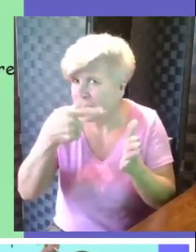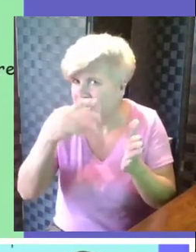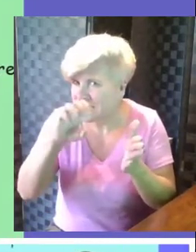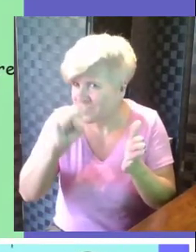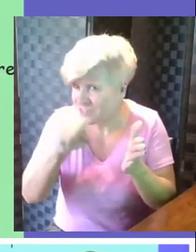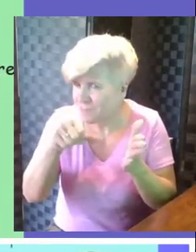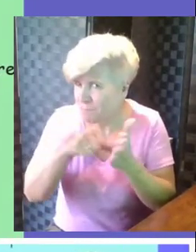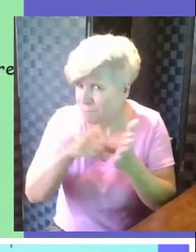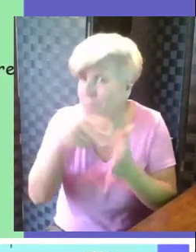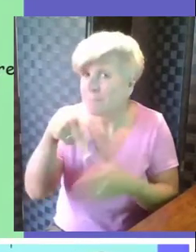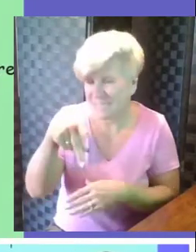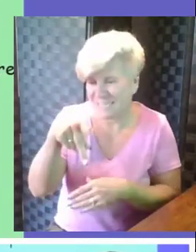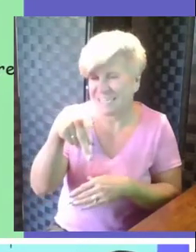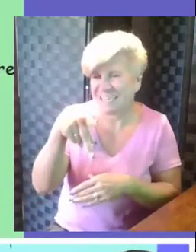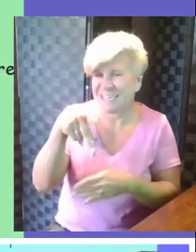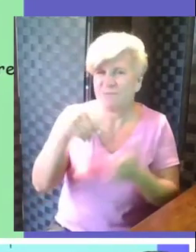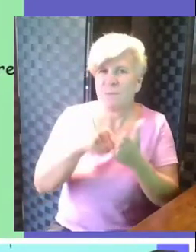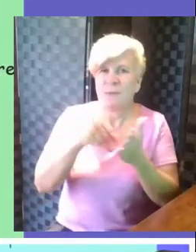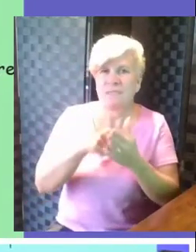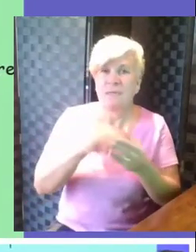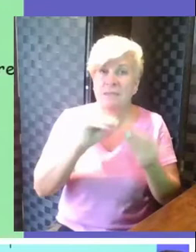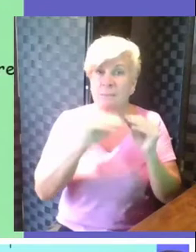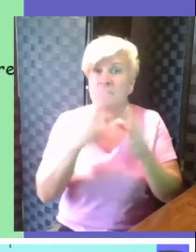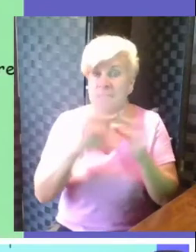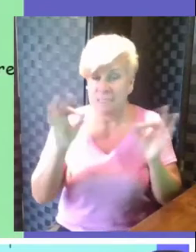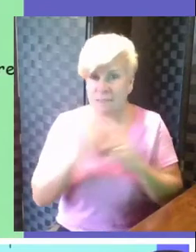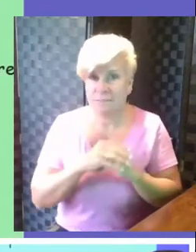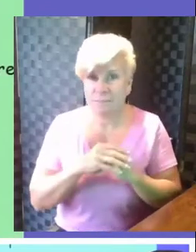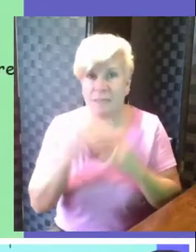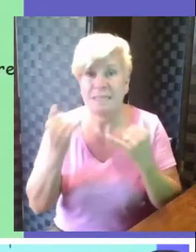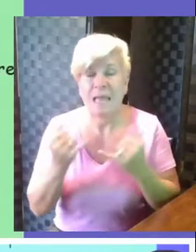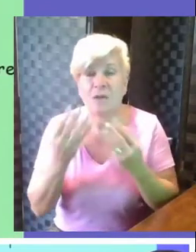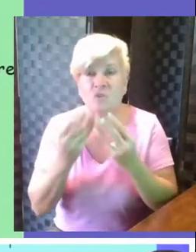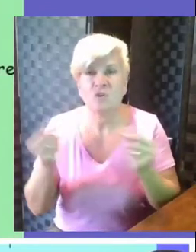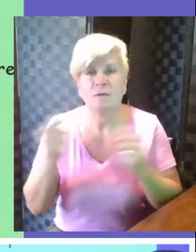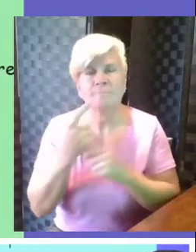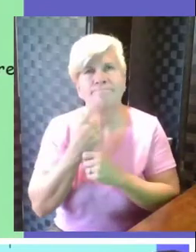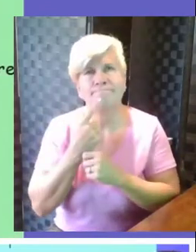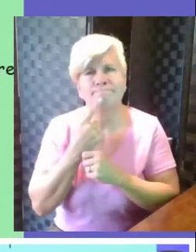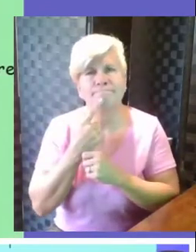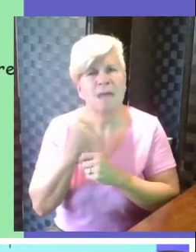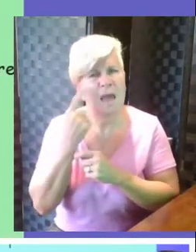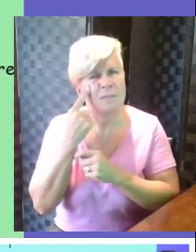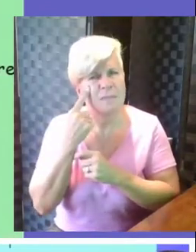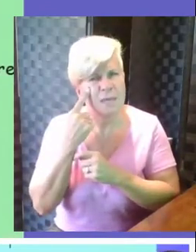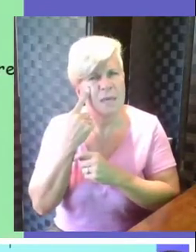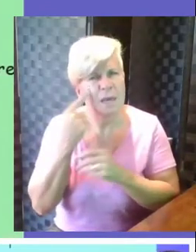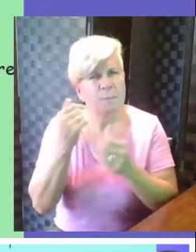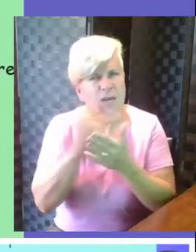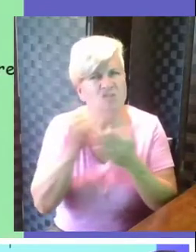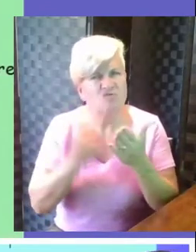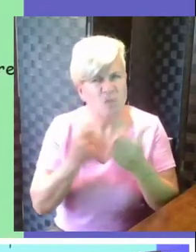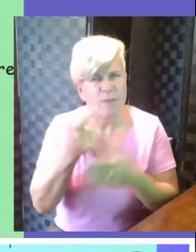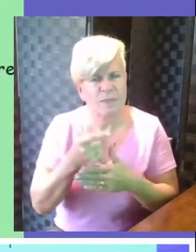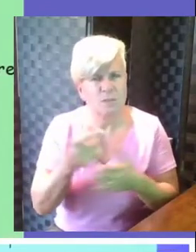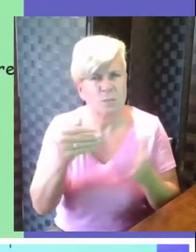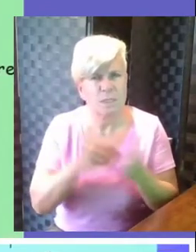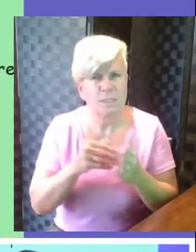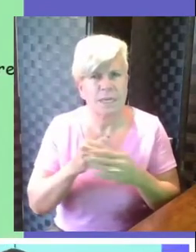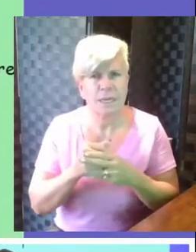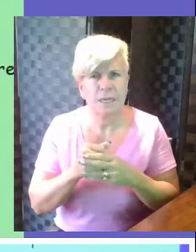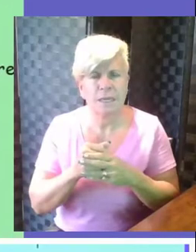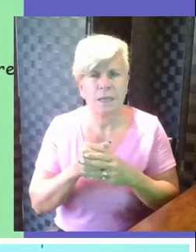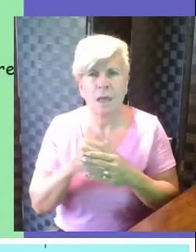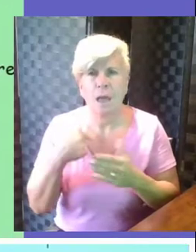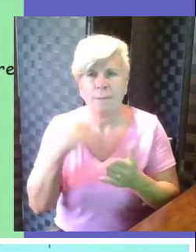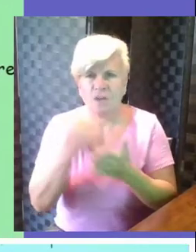pages. Okay, so there's my number sentence. Now I just have to solve. I think I'm going to draw this one out again. So